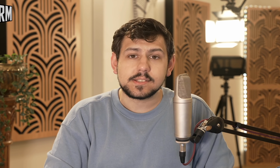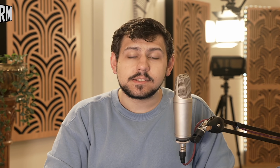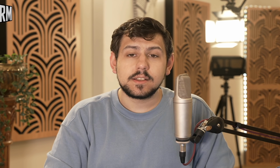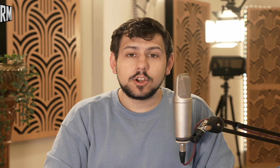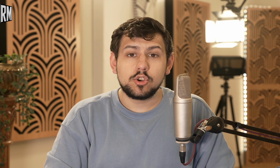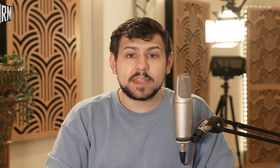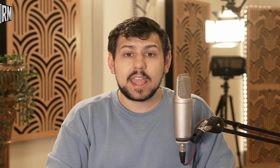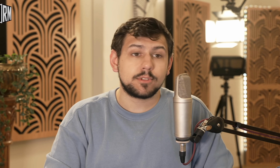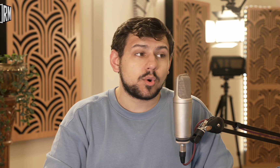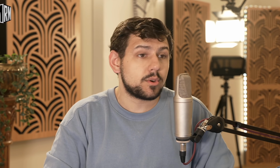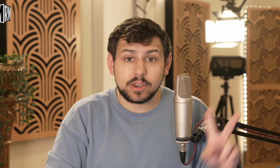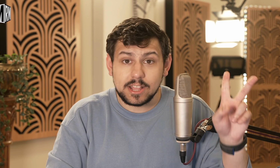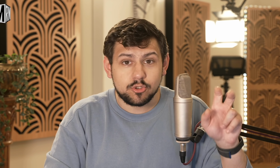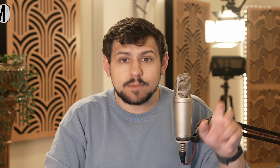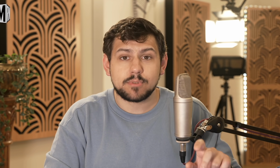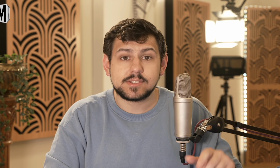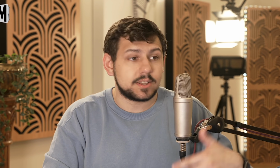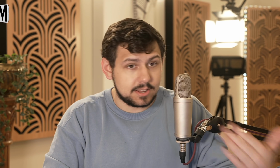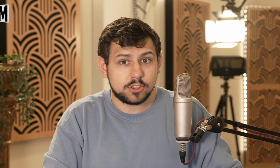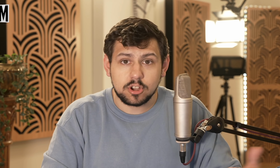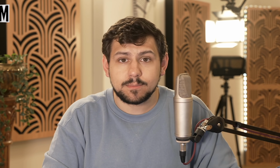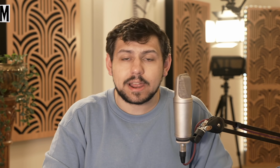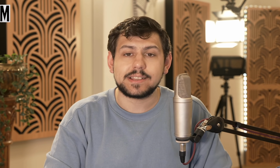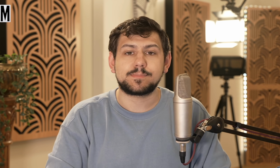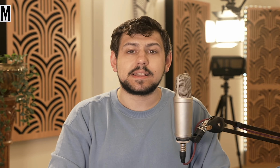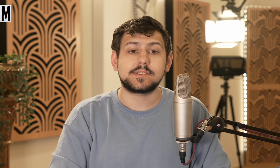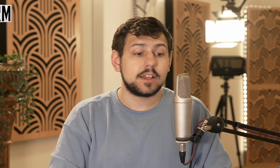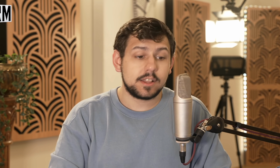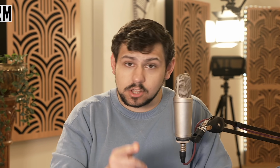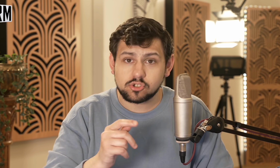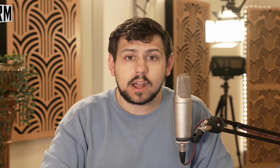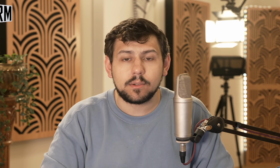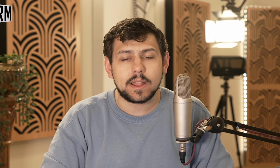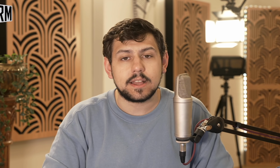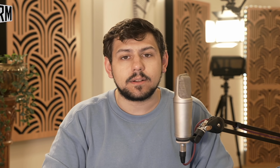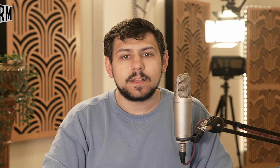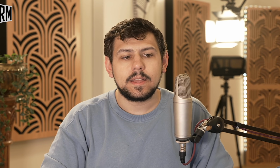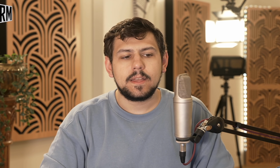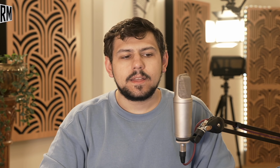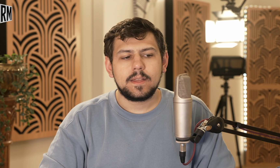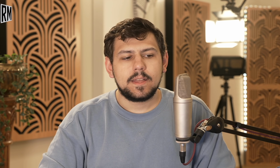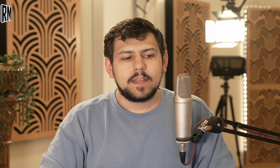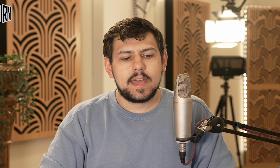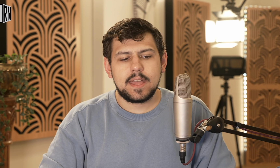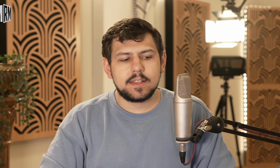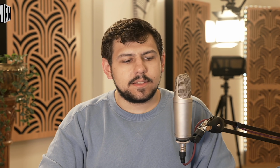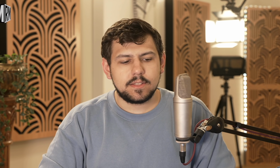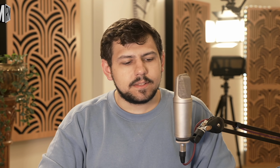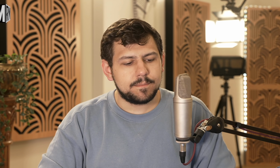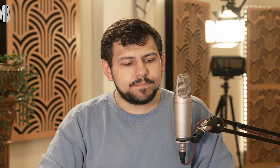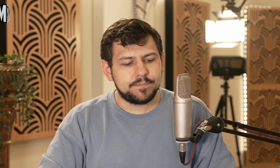Agnes, who became the quote-unquote interim president and took Morales' place, is on trial right now.